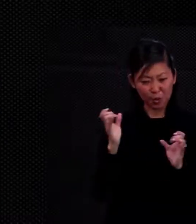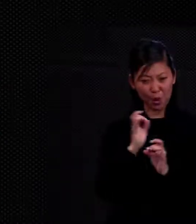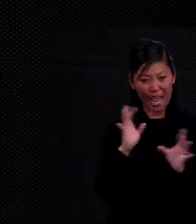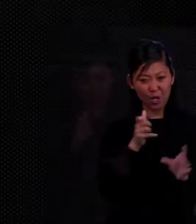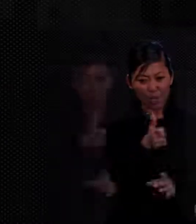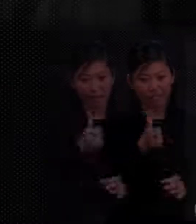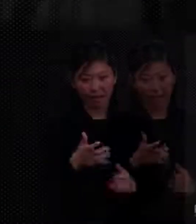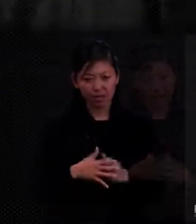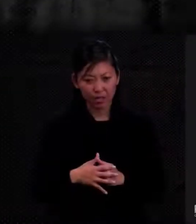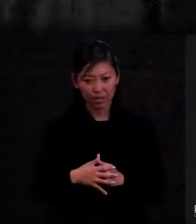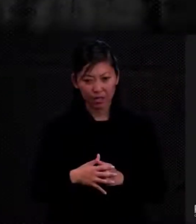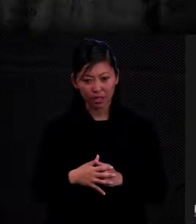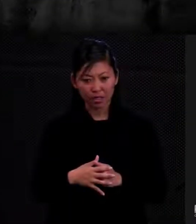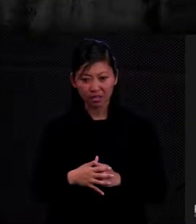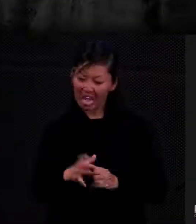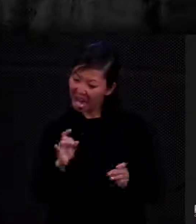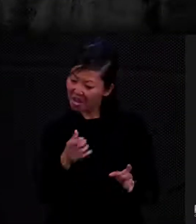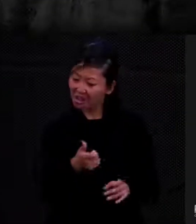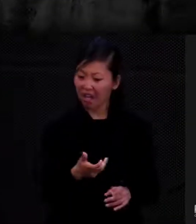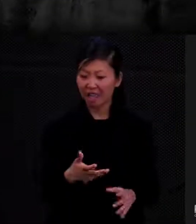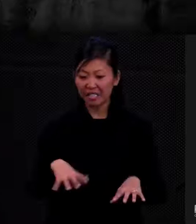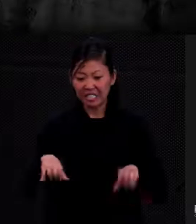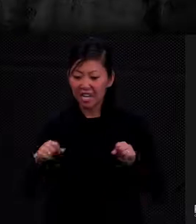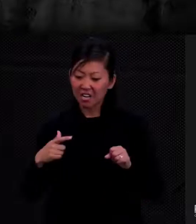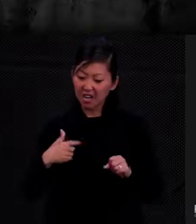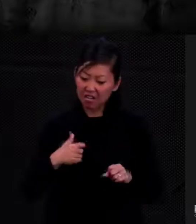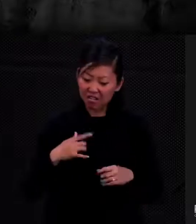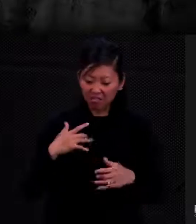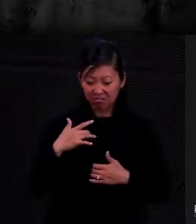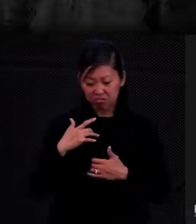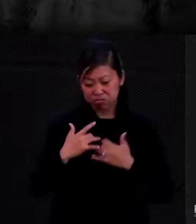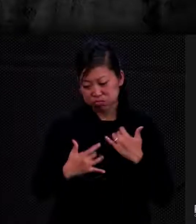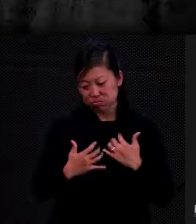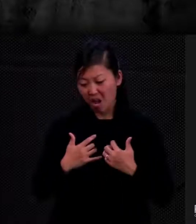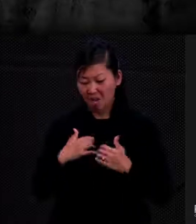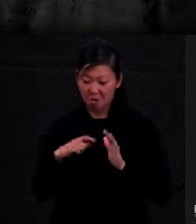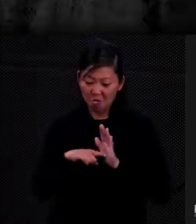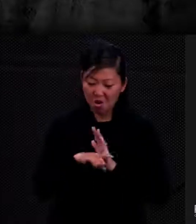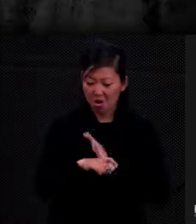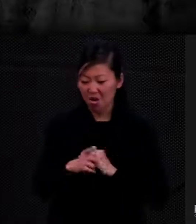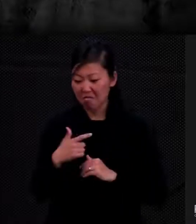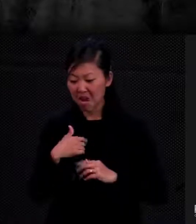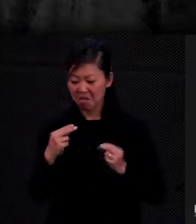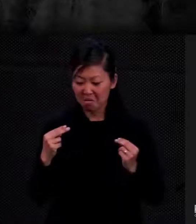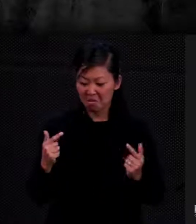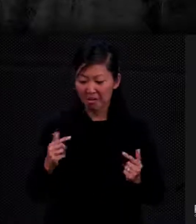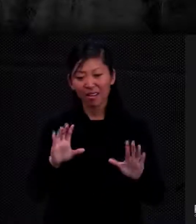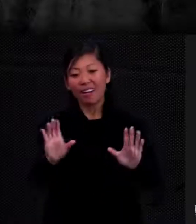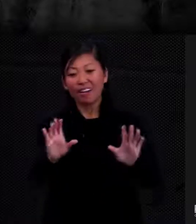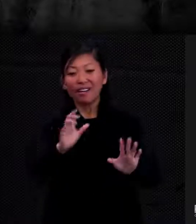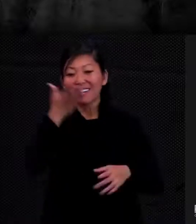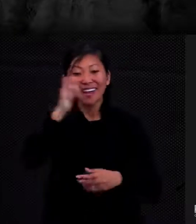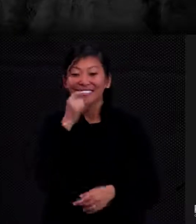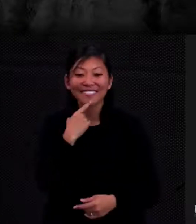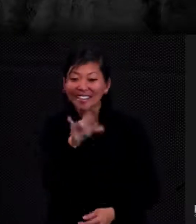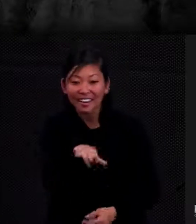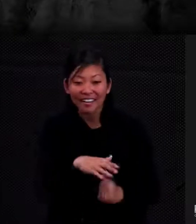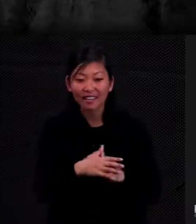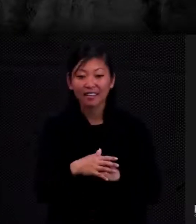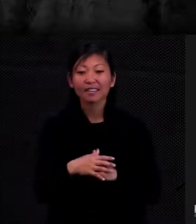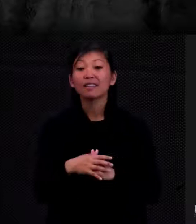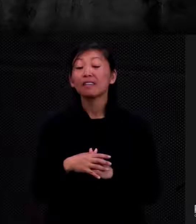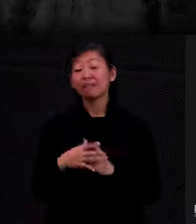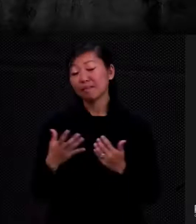ourselves? To take on this like wretch or worm theology? No, I don't think so. If I had to summarize, I would say it this